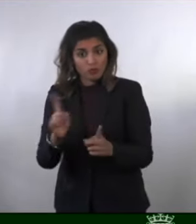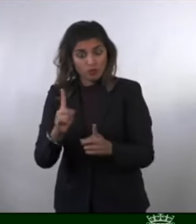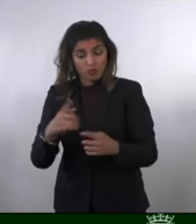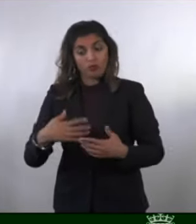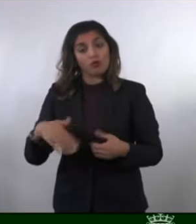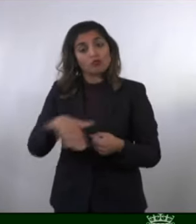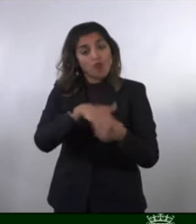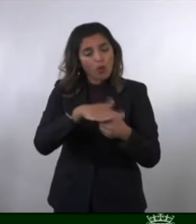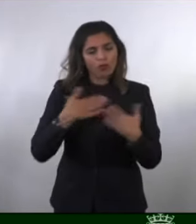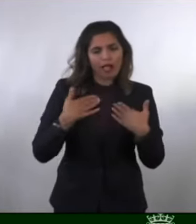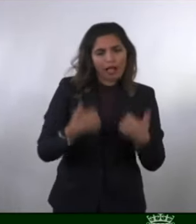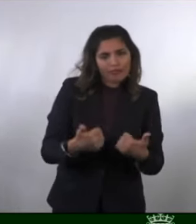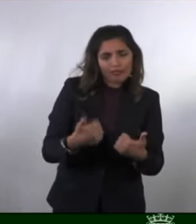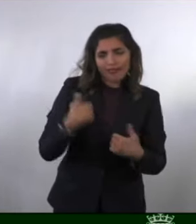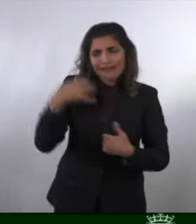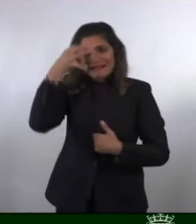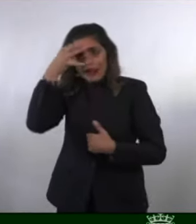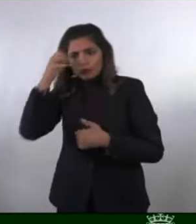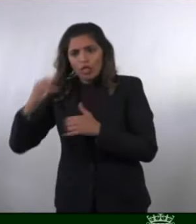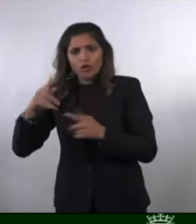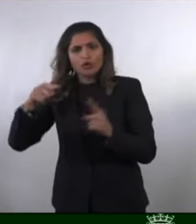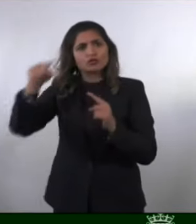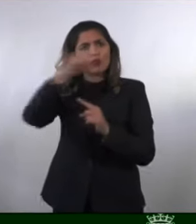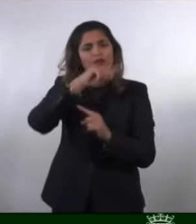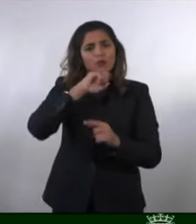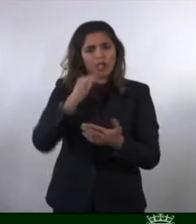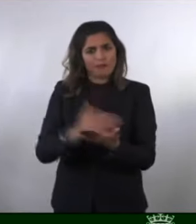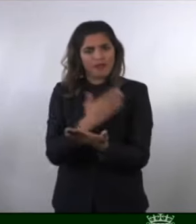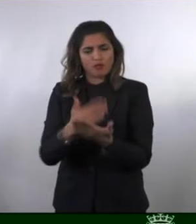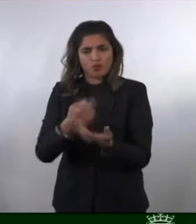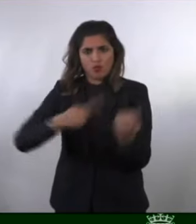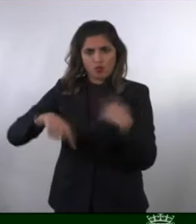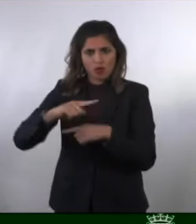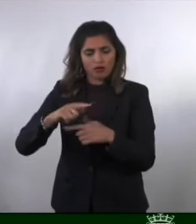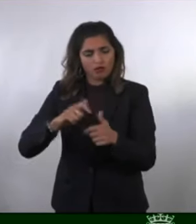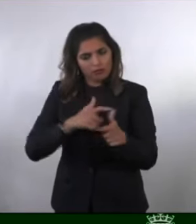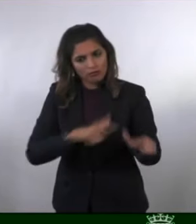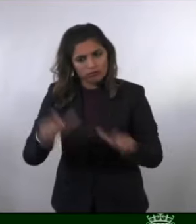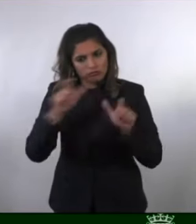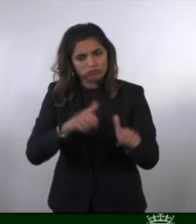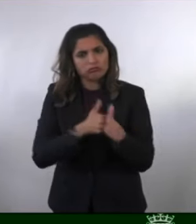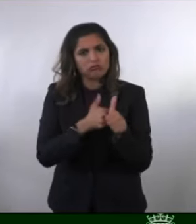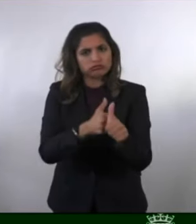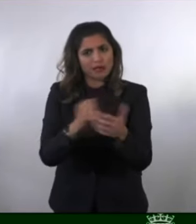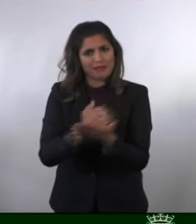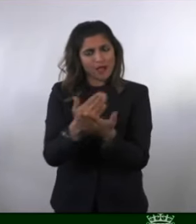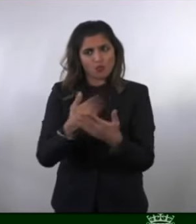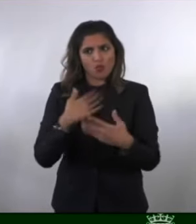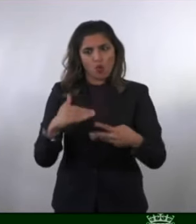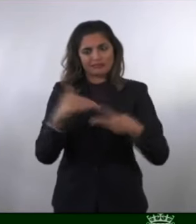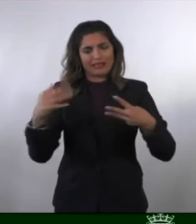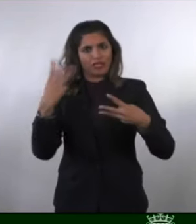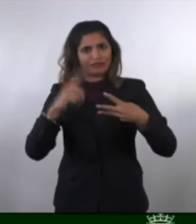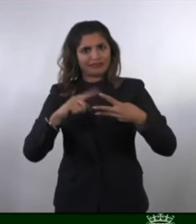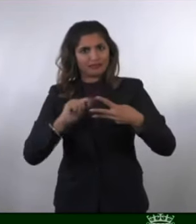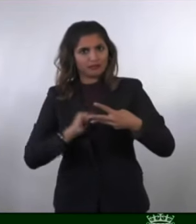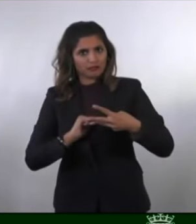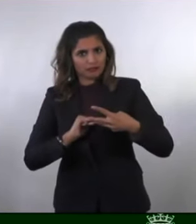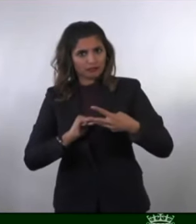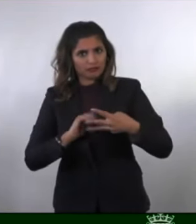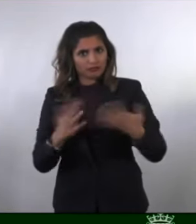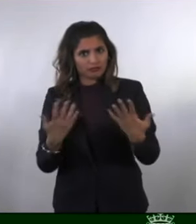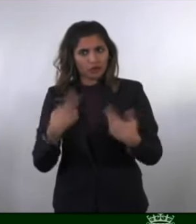and council services so we do not exit lockdown at the highest tier? Well, I pay tribute to everybody